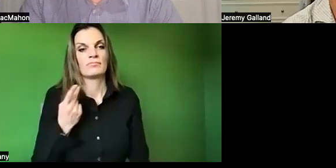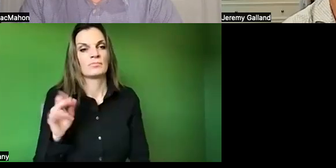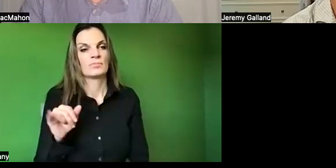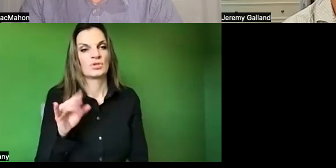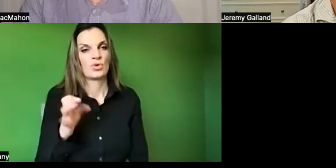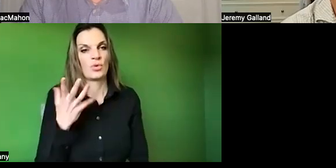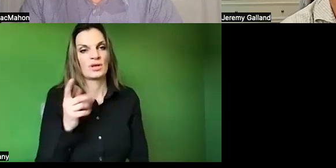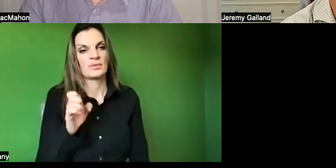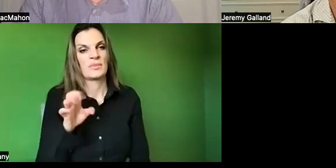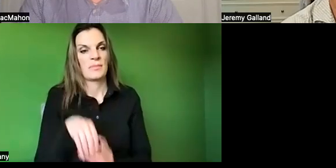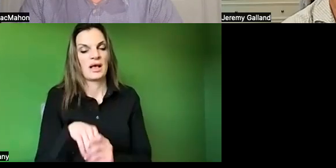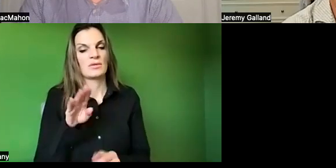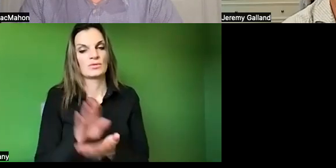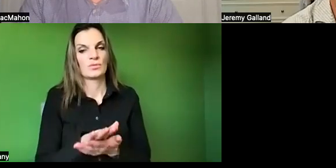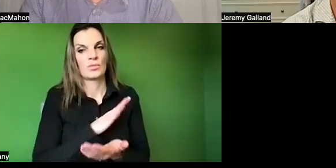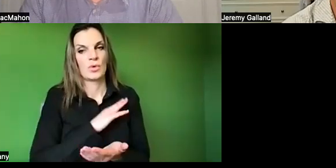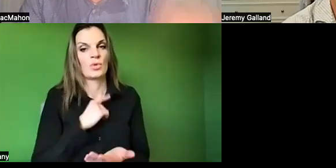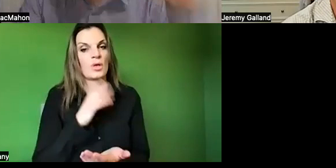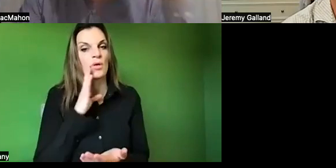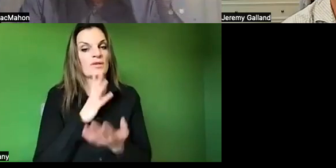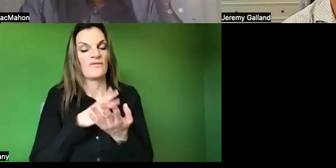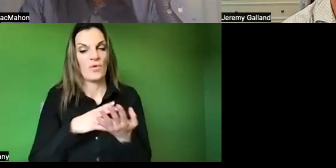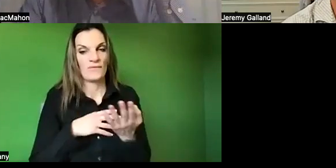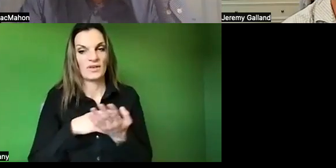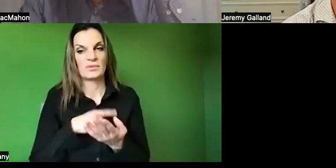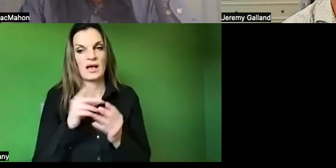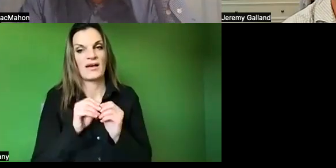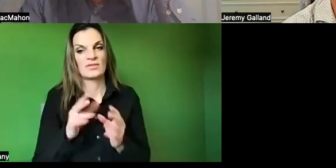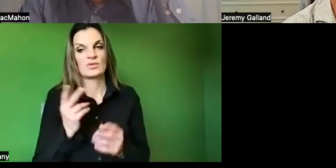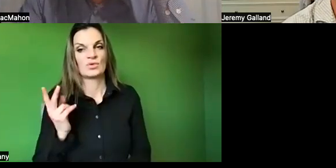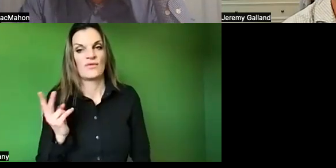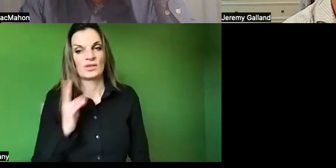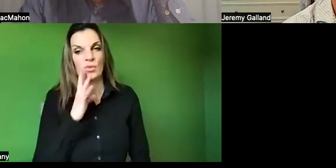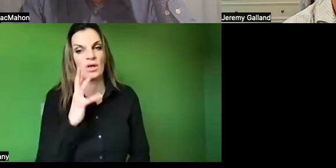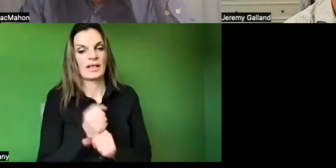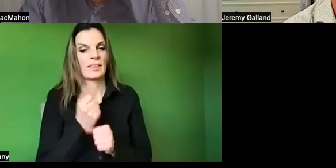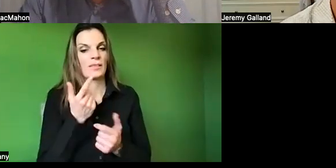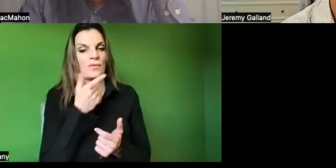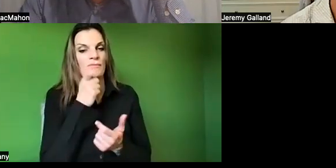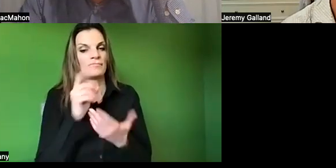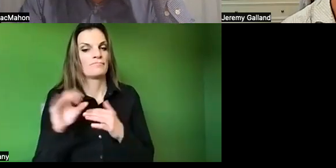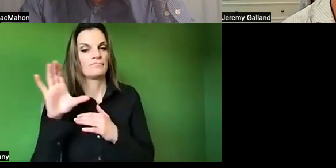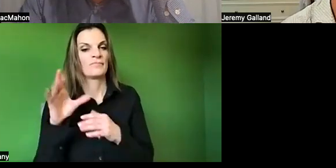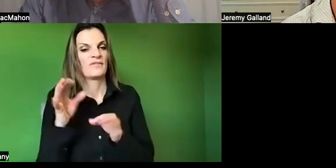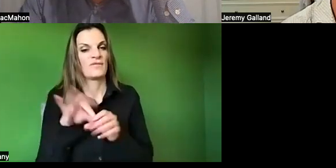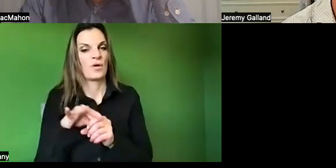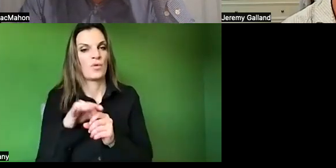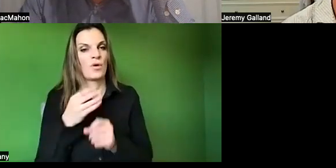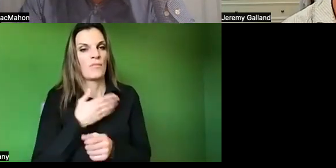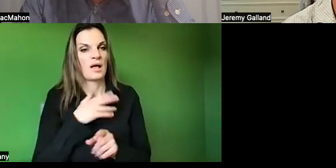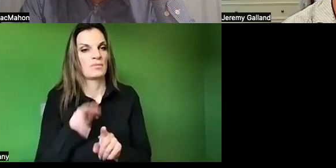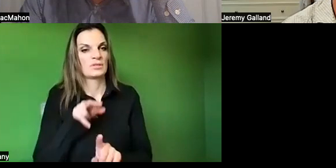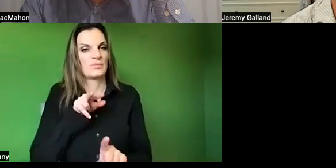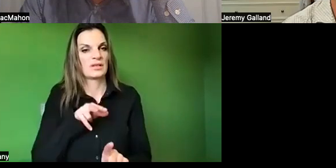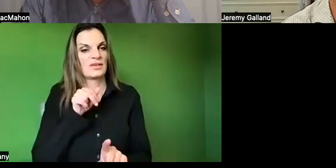the school board. And there's 4 of us who want to be on the school board. And you're going to obviously, 2 of us will get the biggest votes. My perspective as a